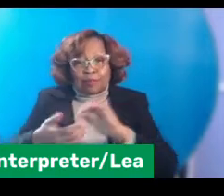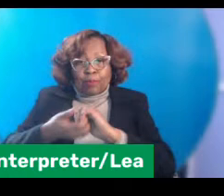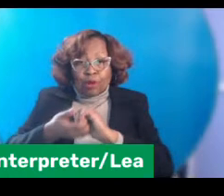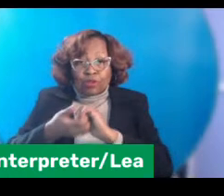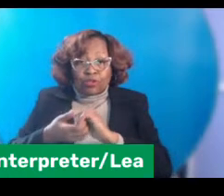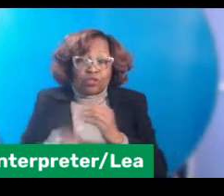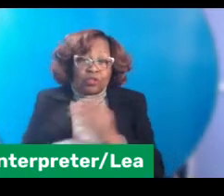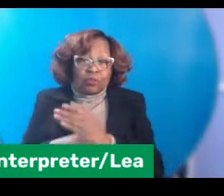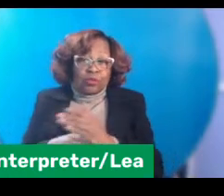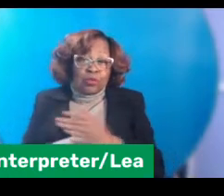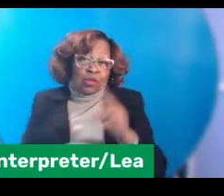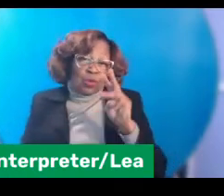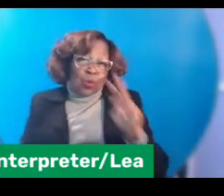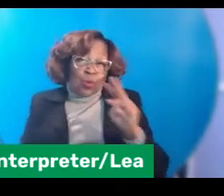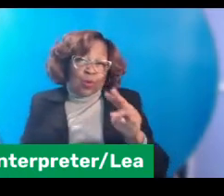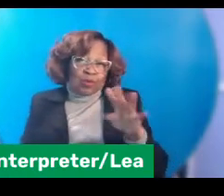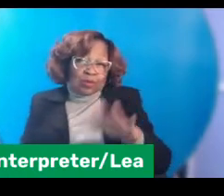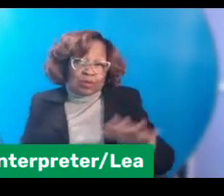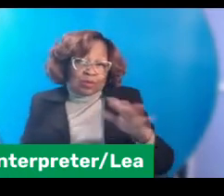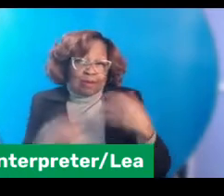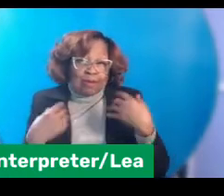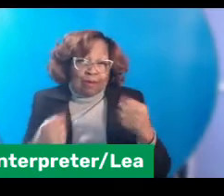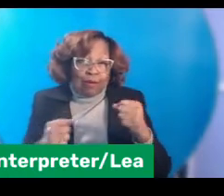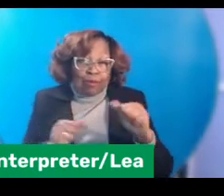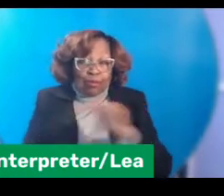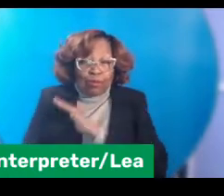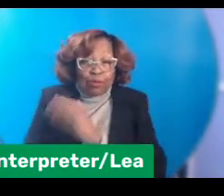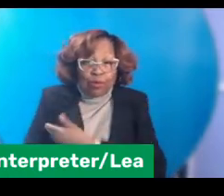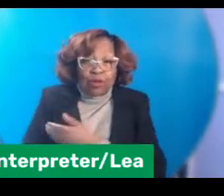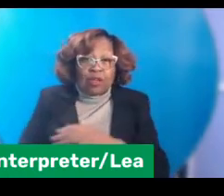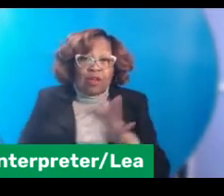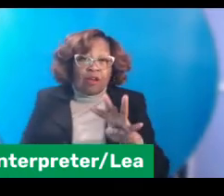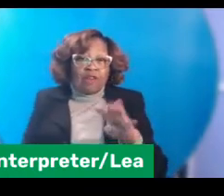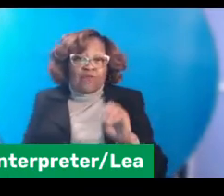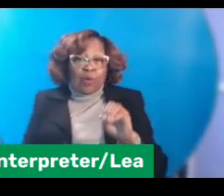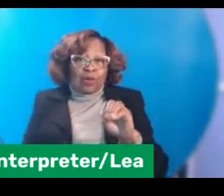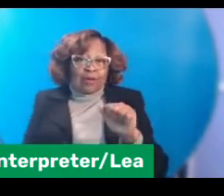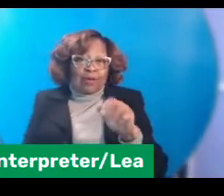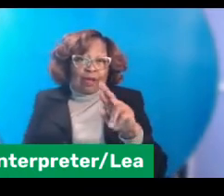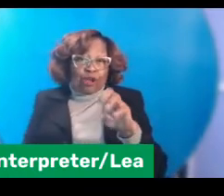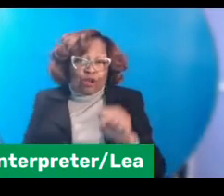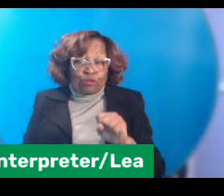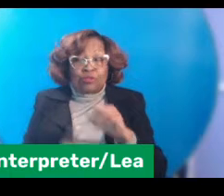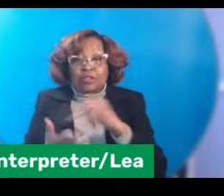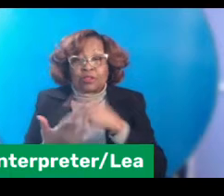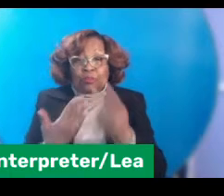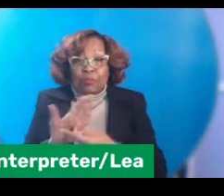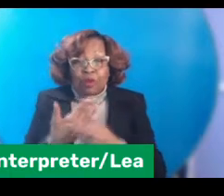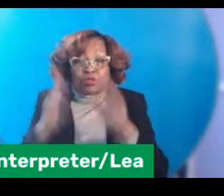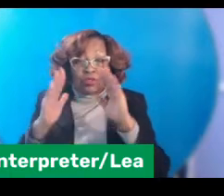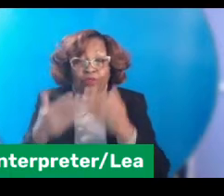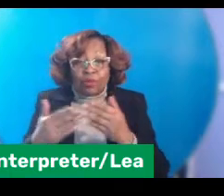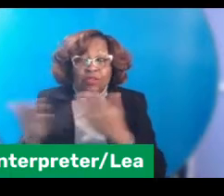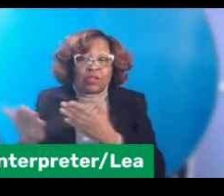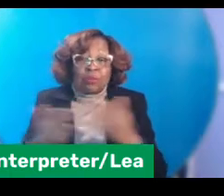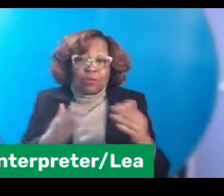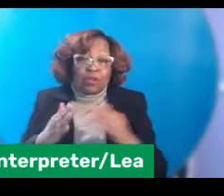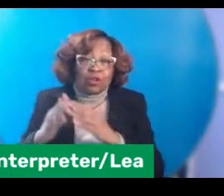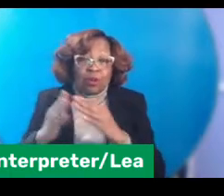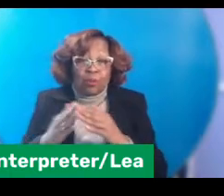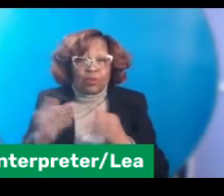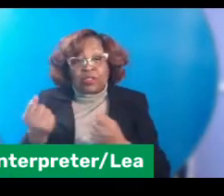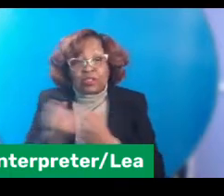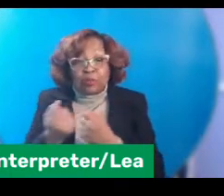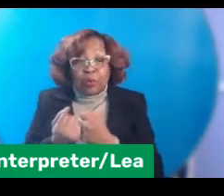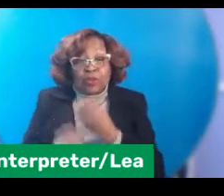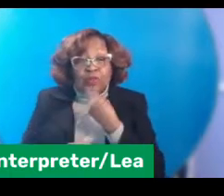and Westside Health Authority. 40 Acres is a project that is focused on bringing a community-supported